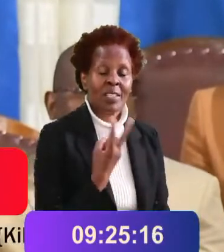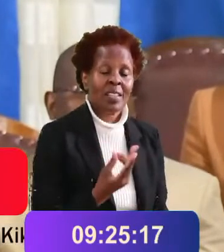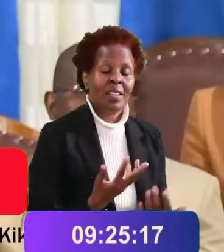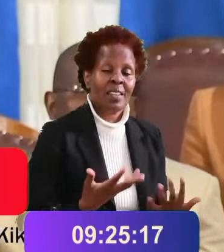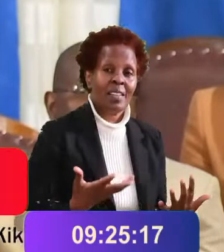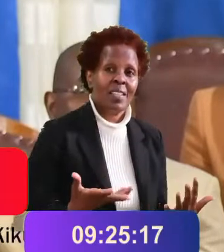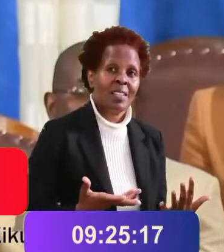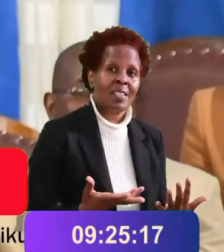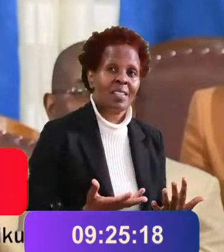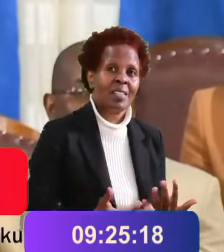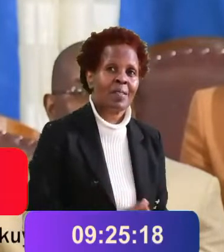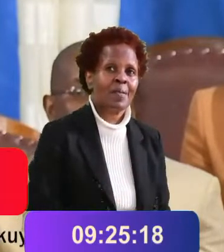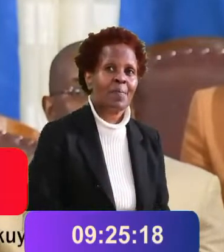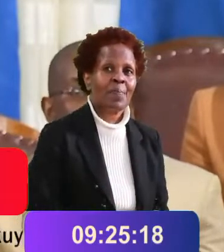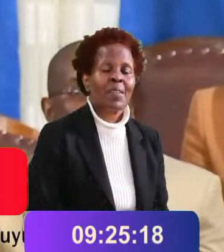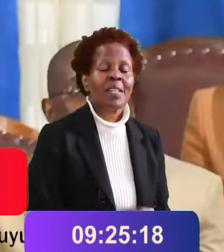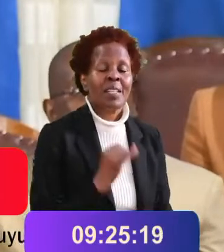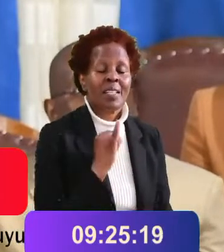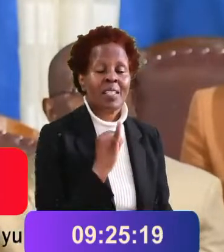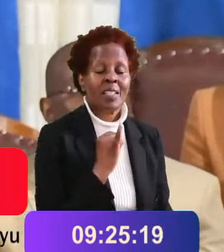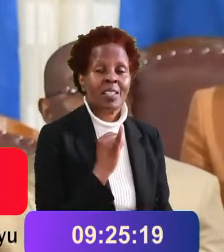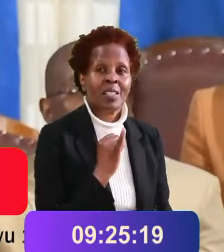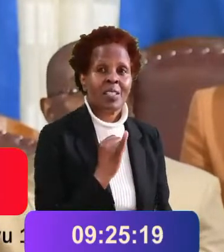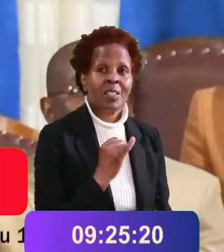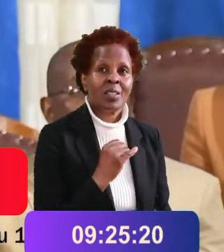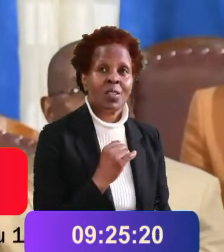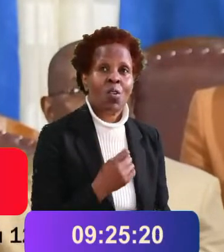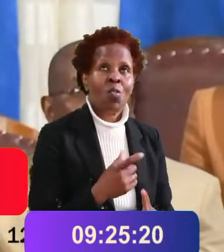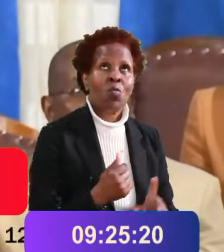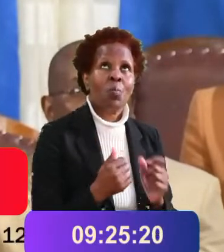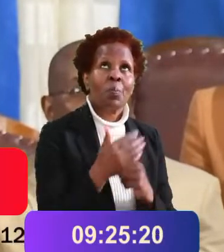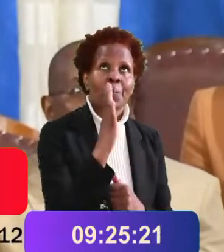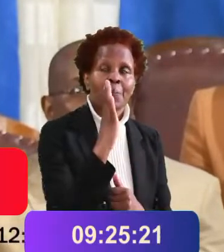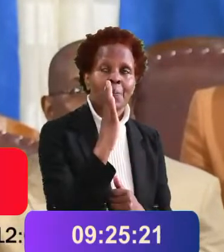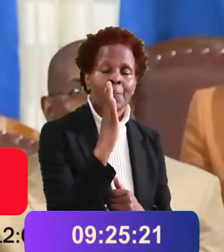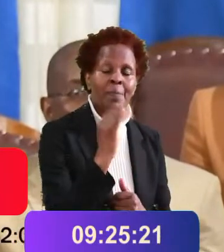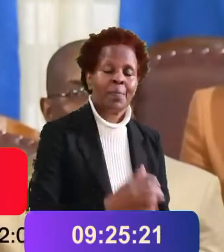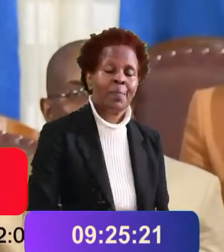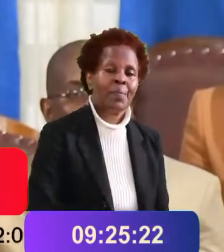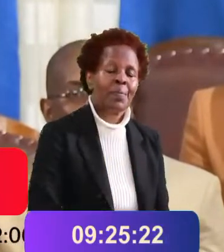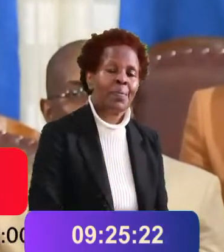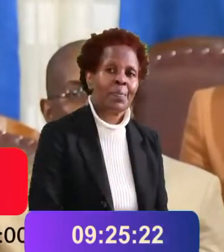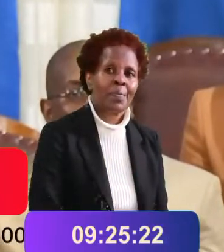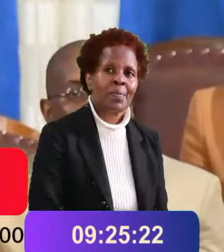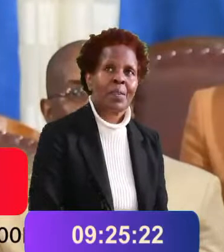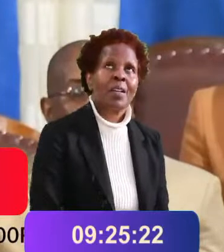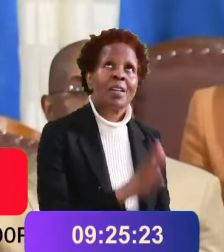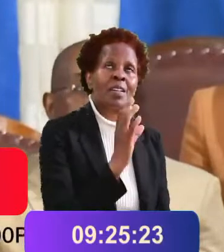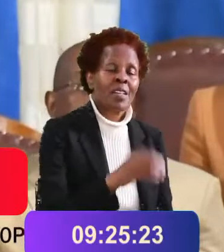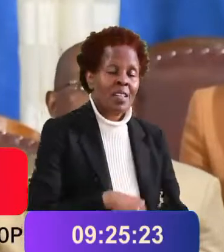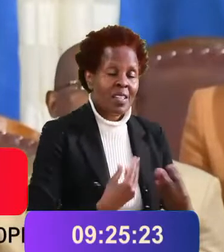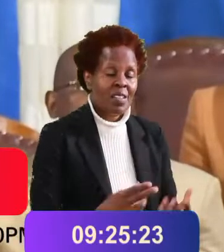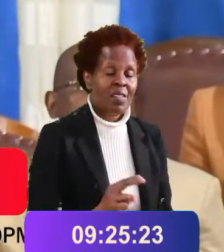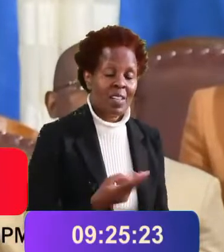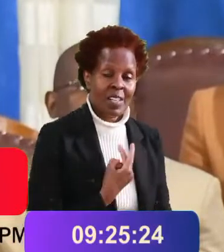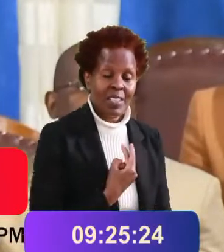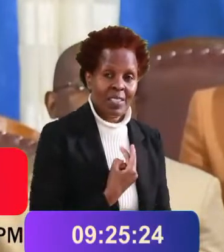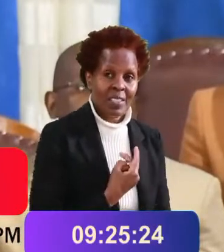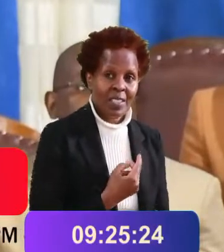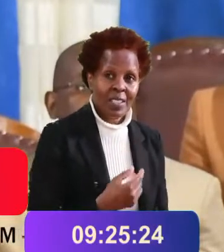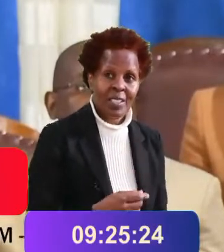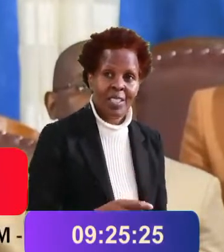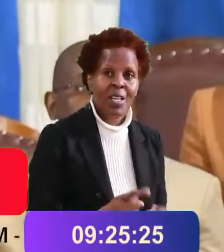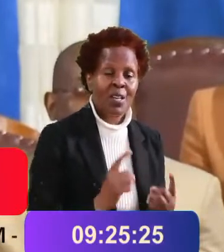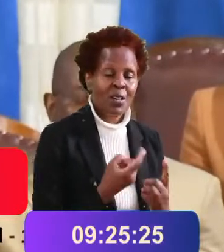this circumstance is or are new. God gives us a different mind. The